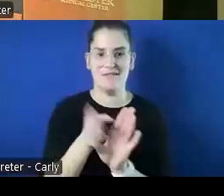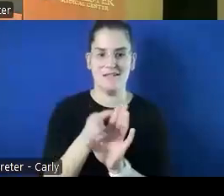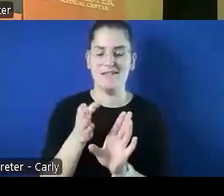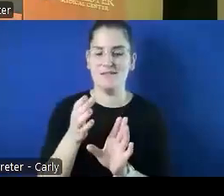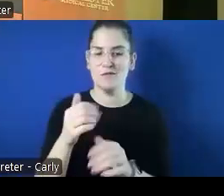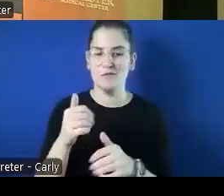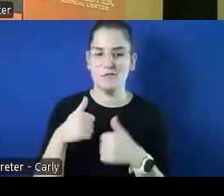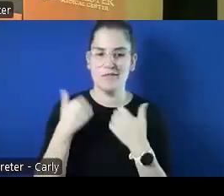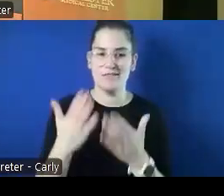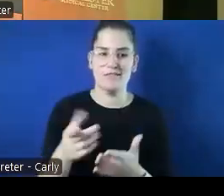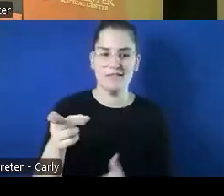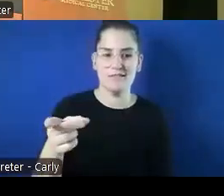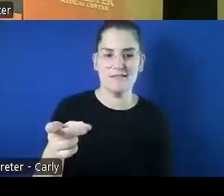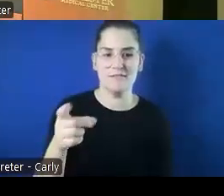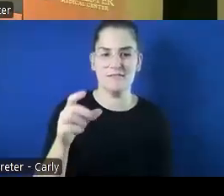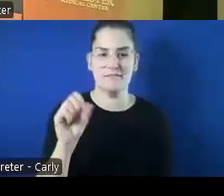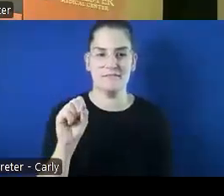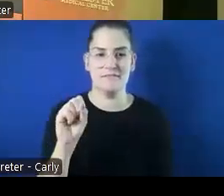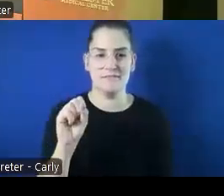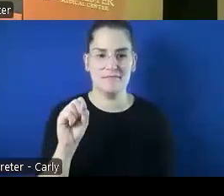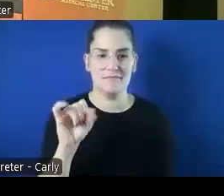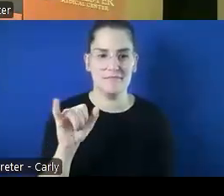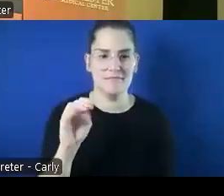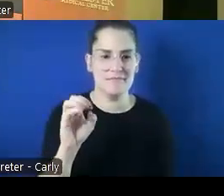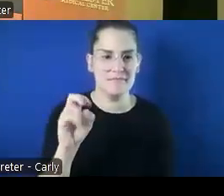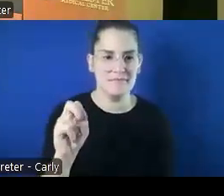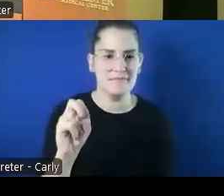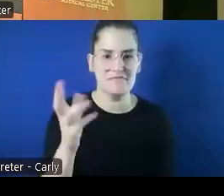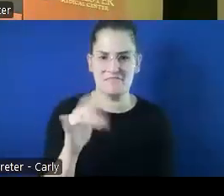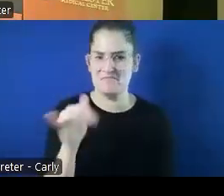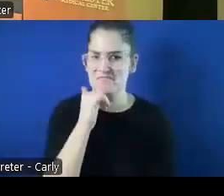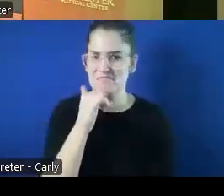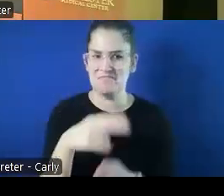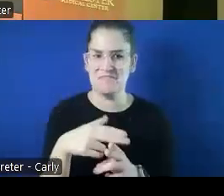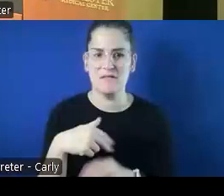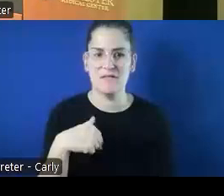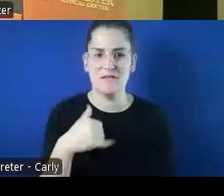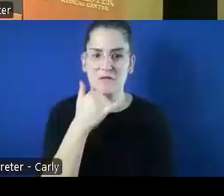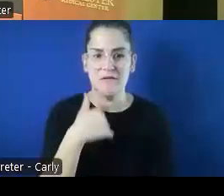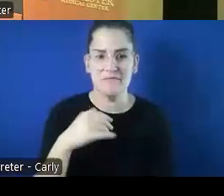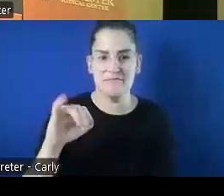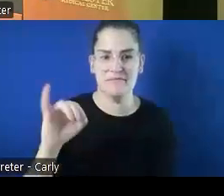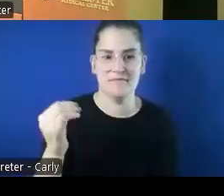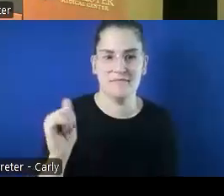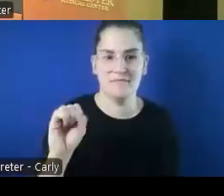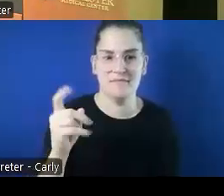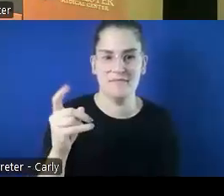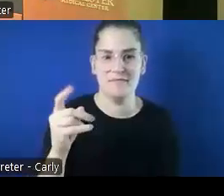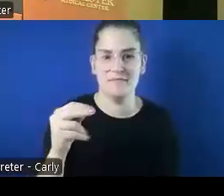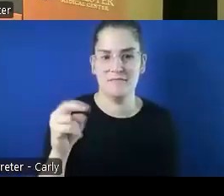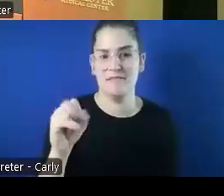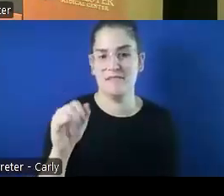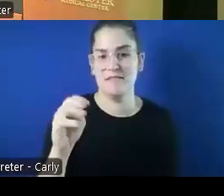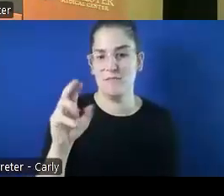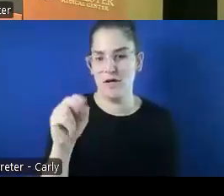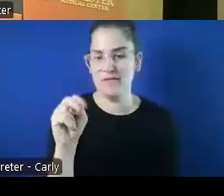of Pittsburgh. They were very helpful in a lot of the background reviews that I was able to represent on the group's behalf at